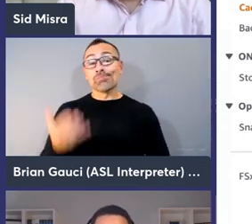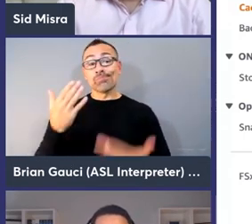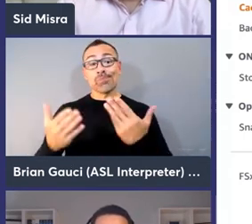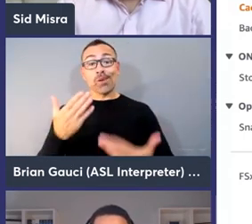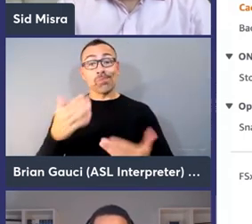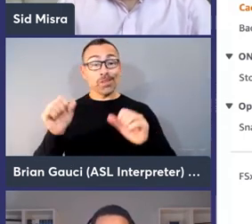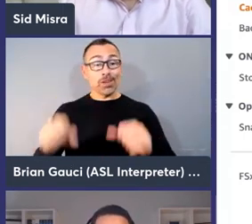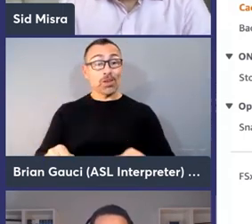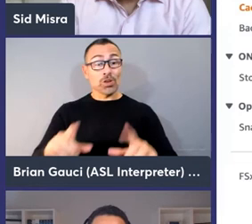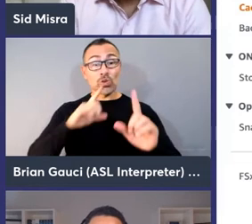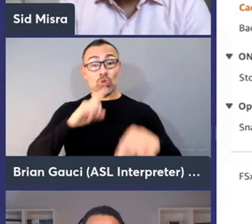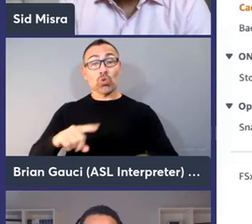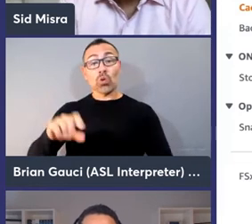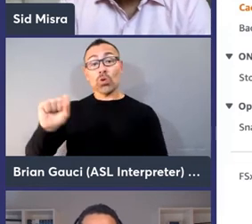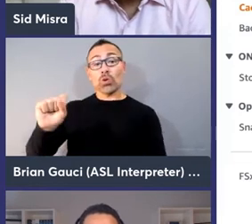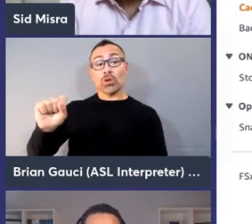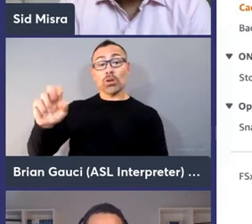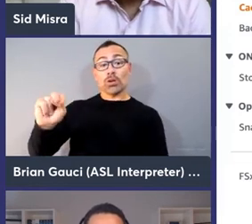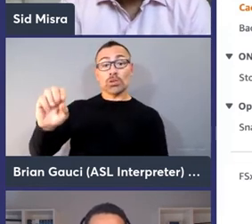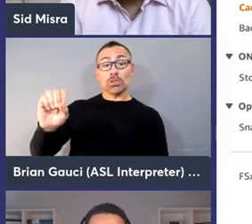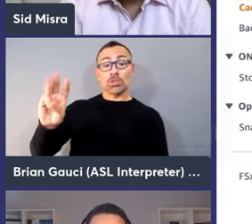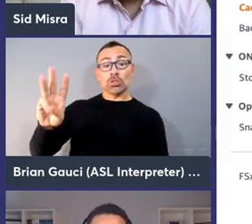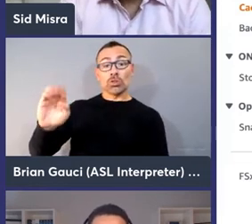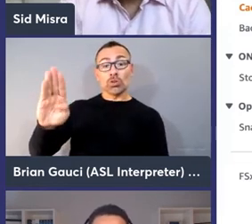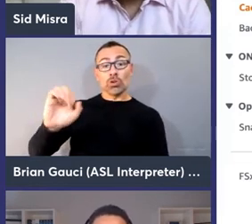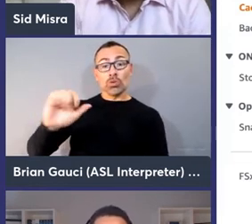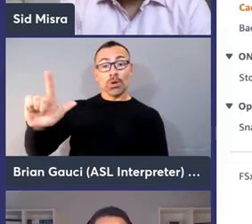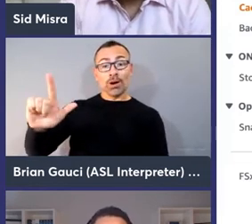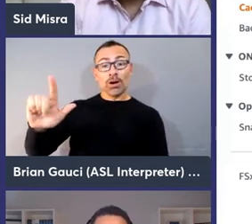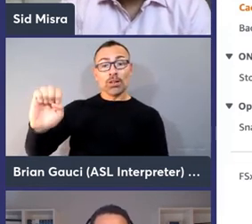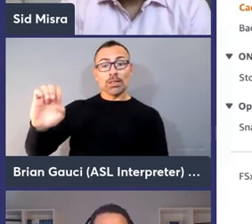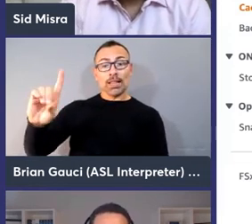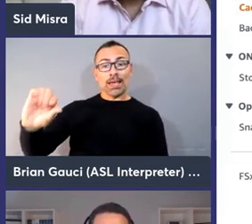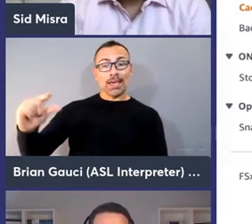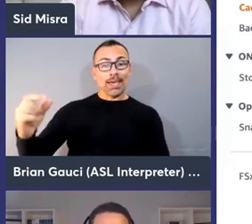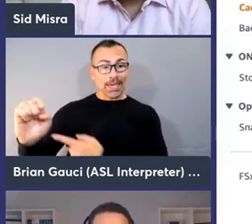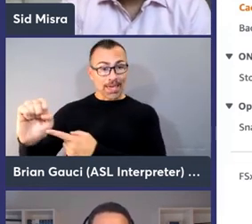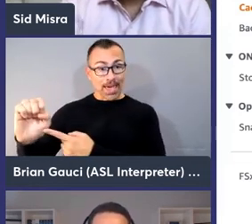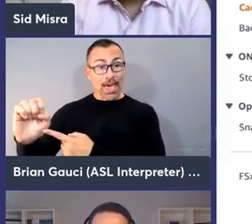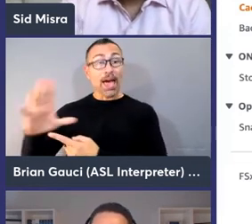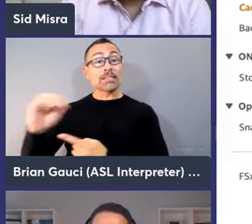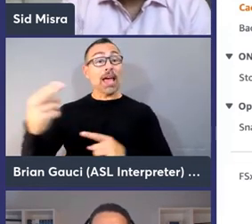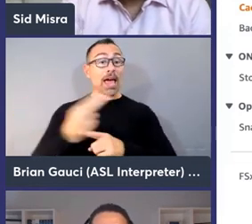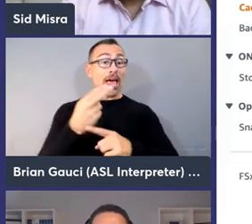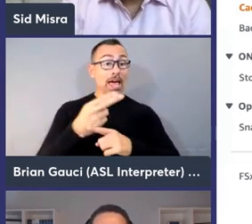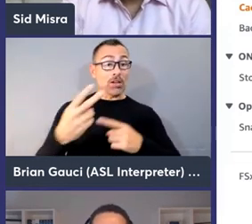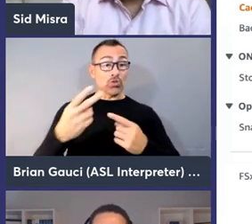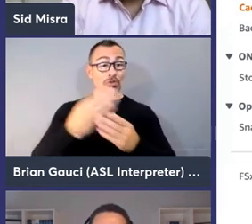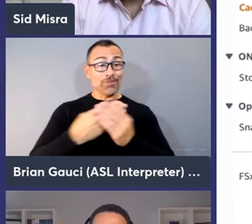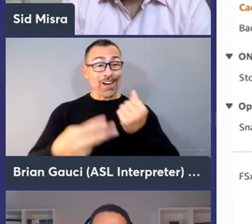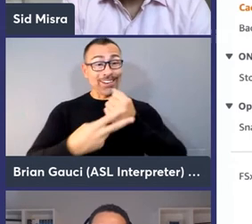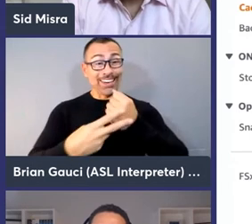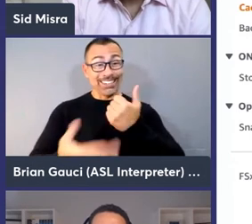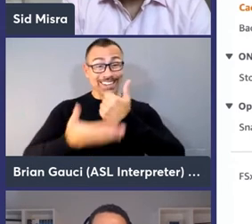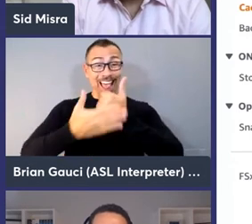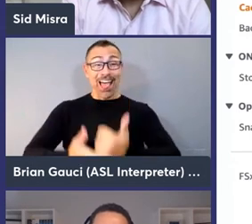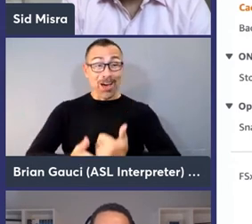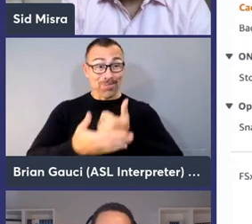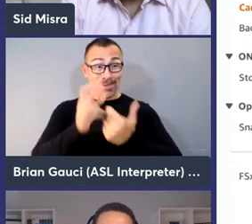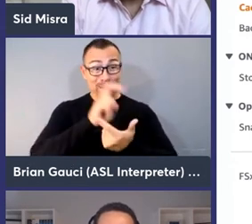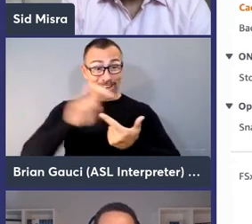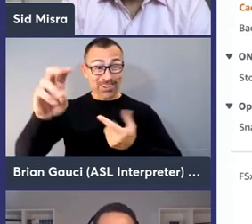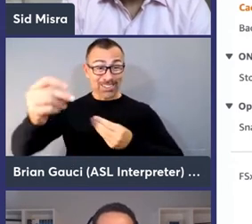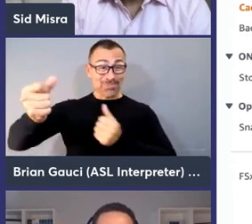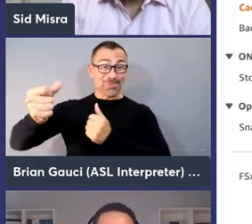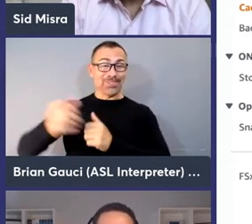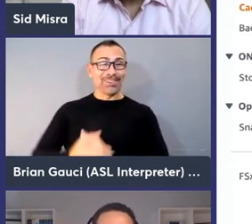Snowball Edge as well as using file cache to further expedite their overall migration. Oh, I am so excited. There's so many opportunities here for